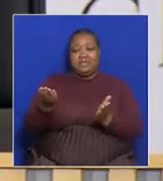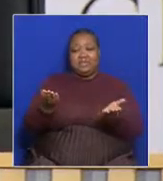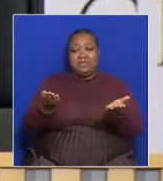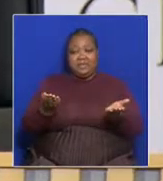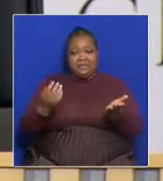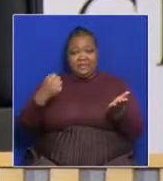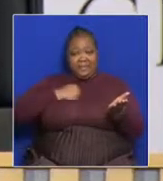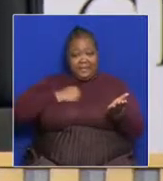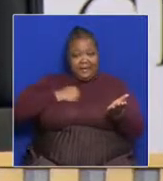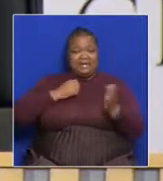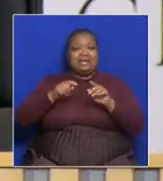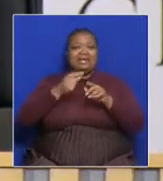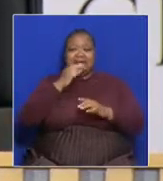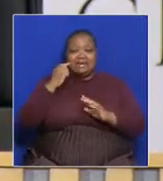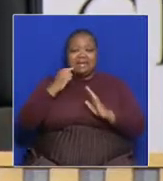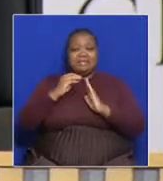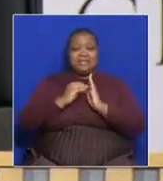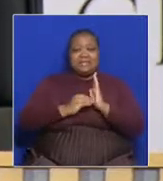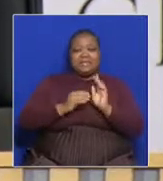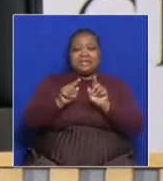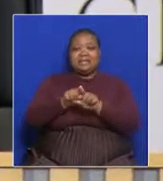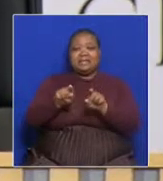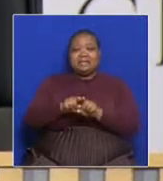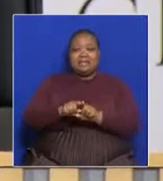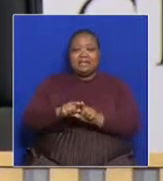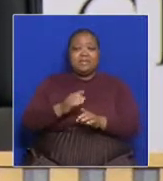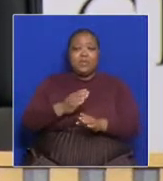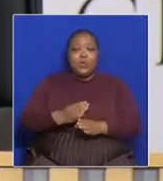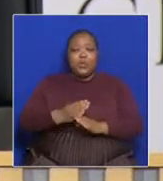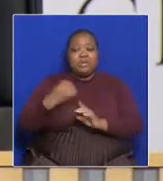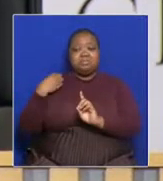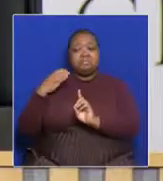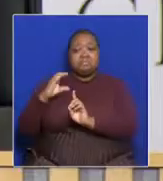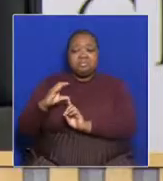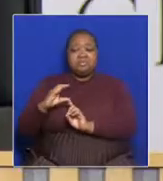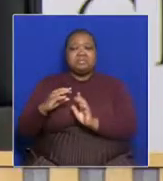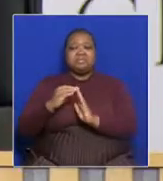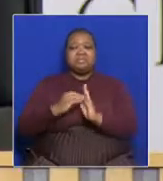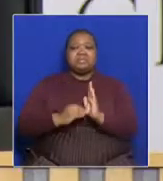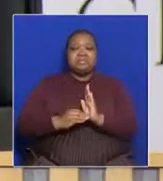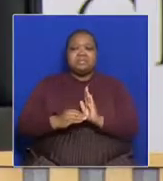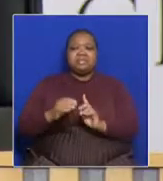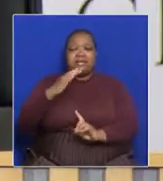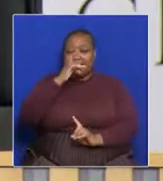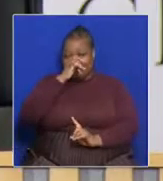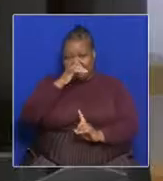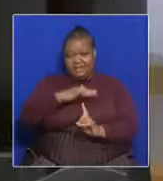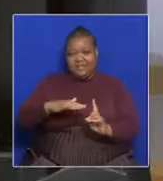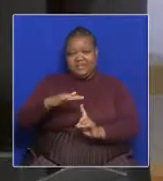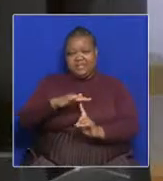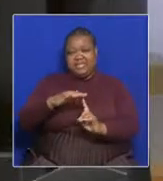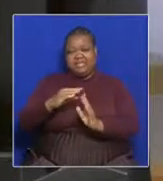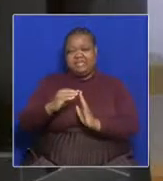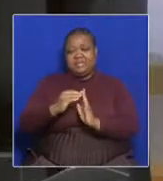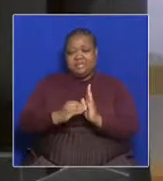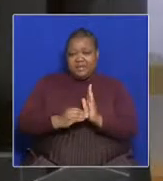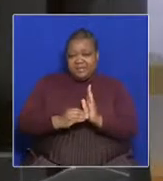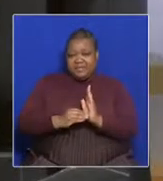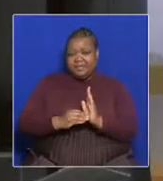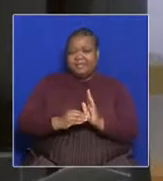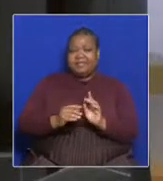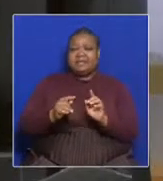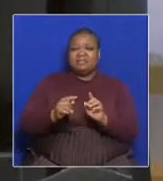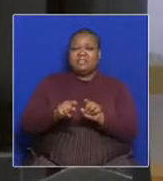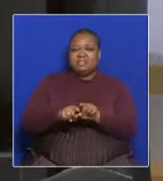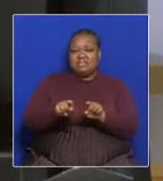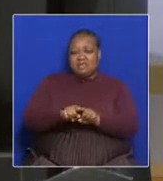persons that were allegedly on the scene. And I don't think I did that answer justice. Upon